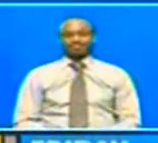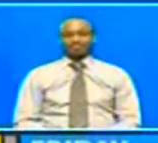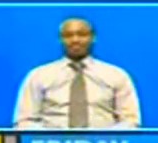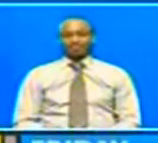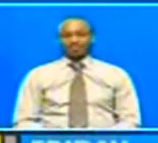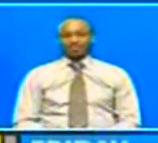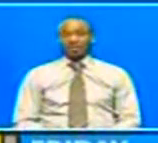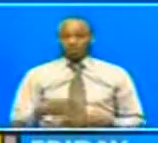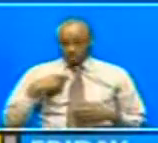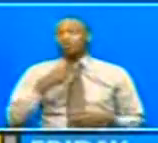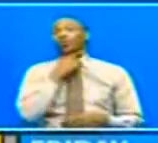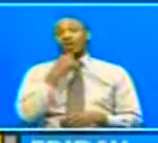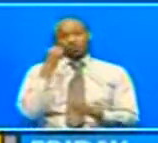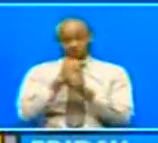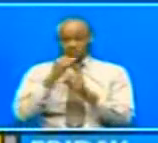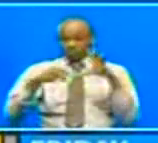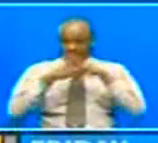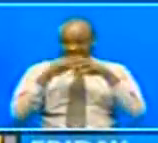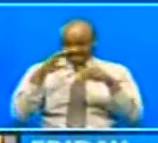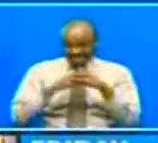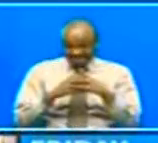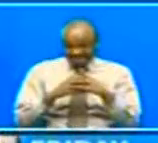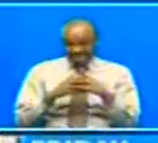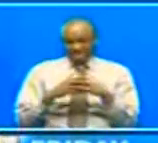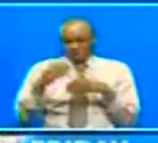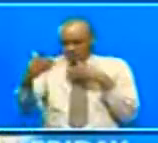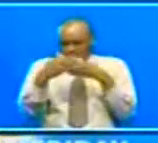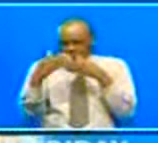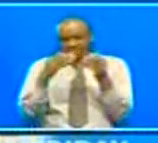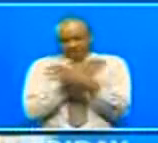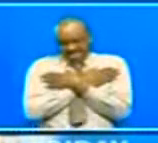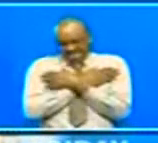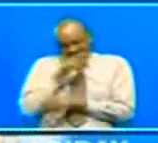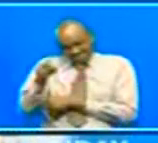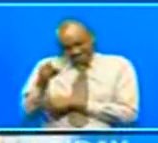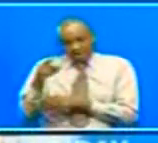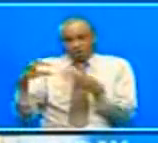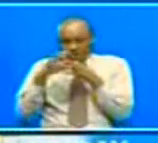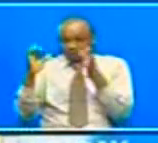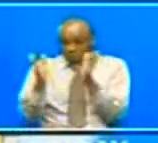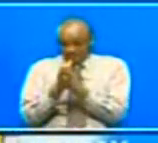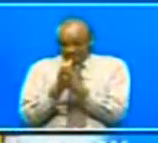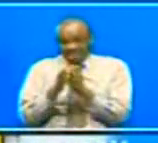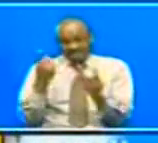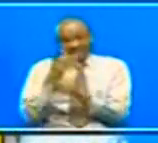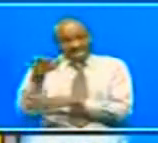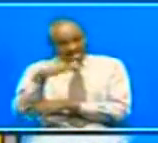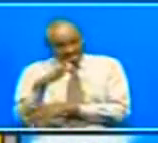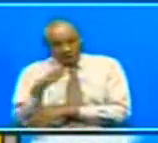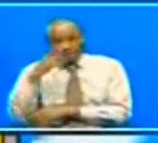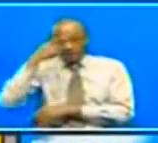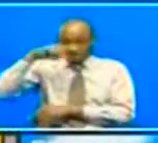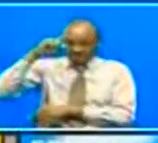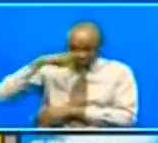What we aim to do is to create greater, closer ties and collaboration, in particular in areas of